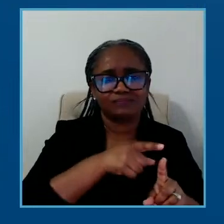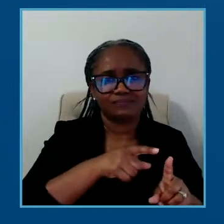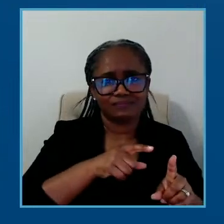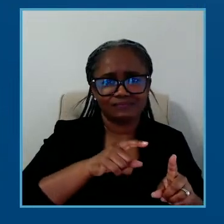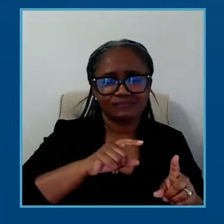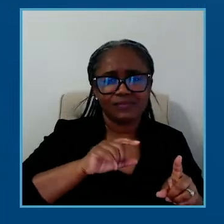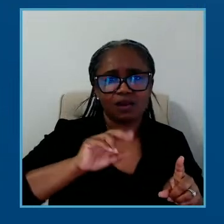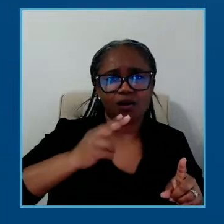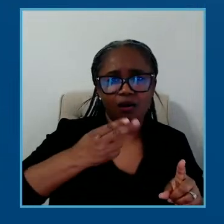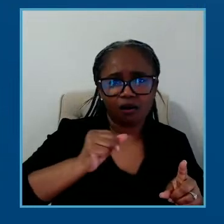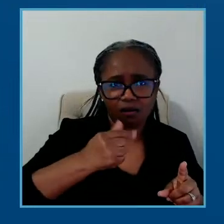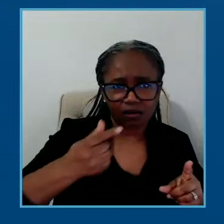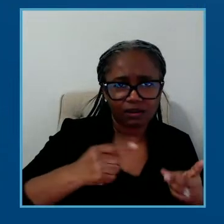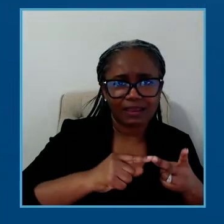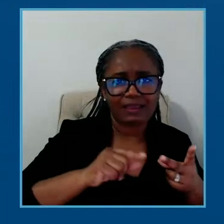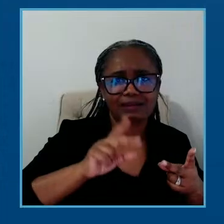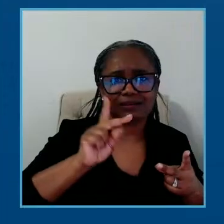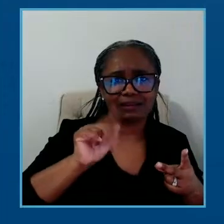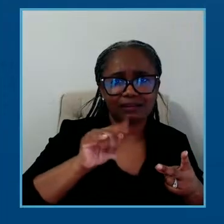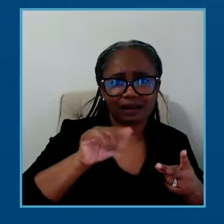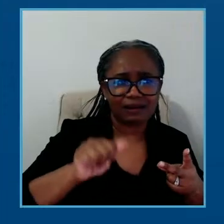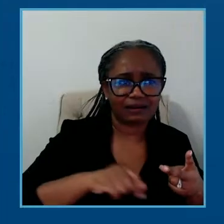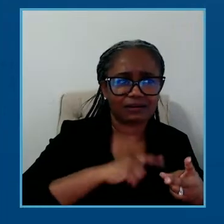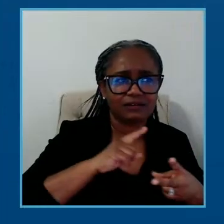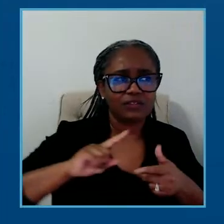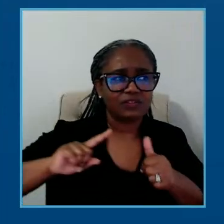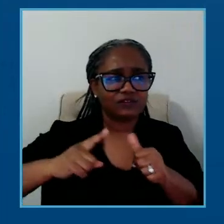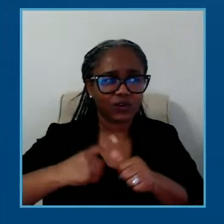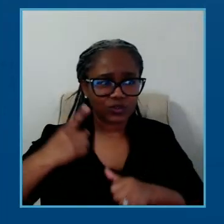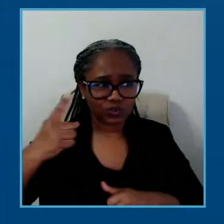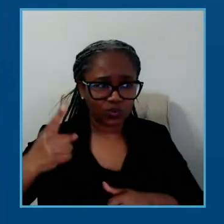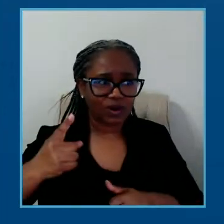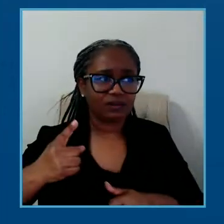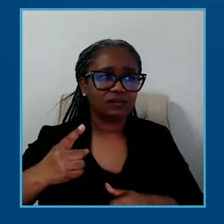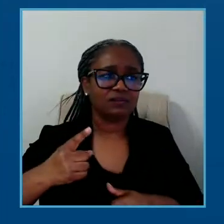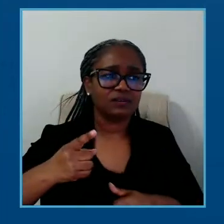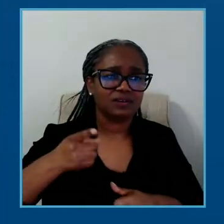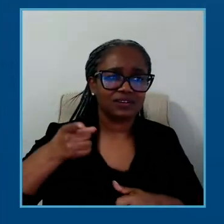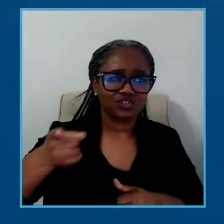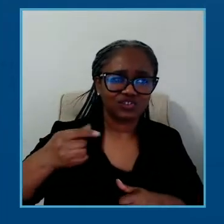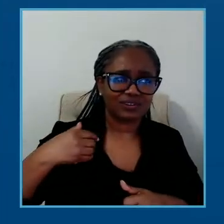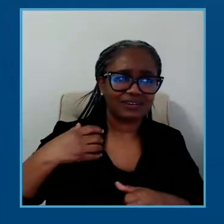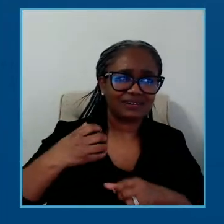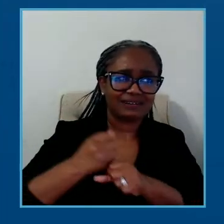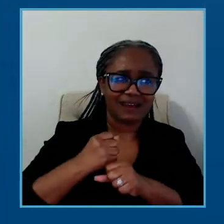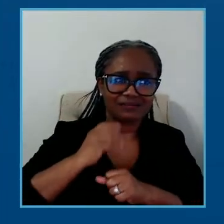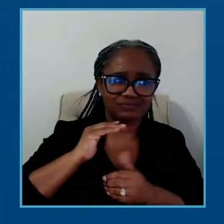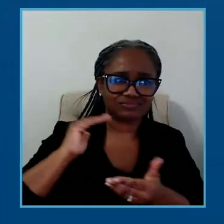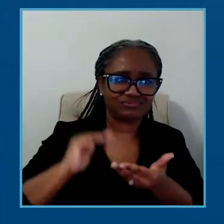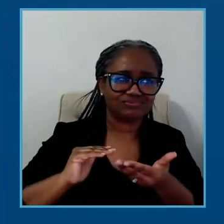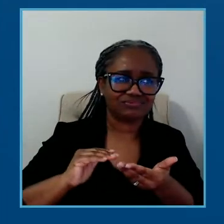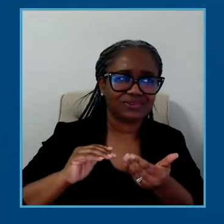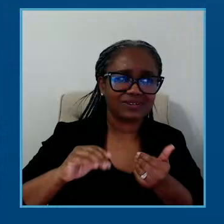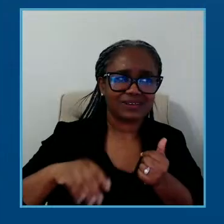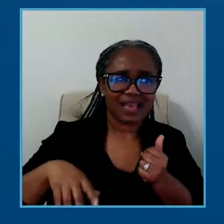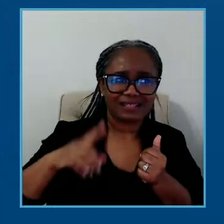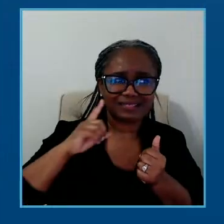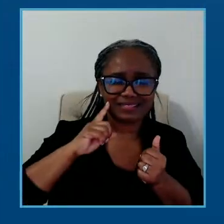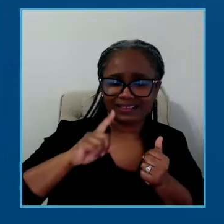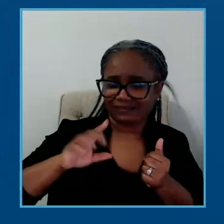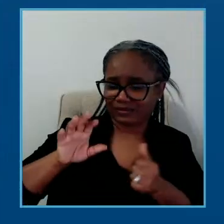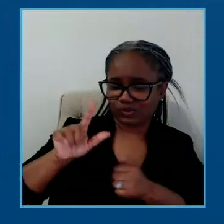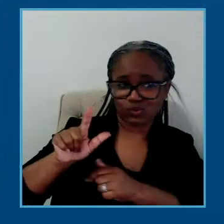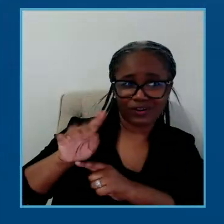got 61 votes, Kenyatta got 54 votes, and Ms. Free got 24 votes. On the second ballot, the one that